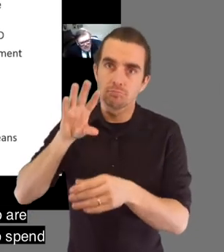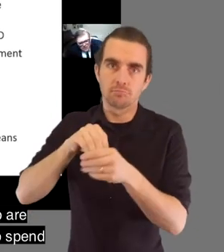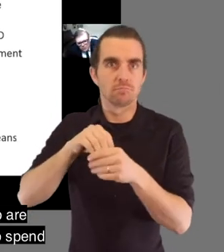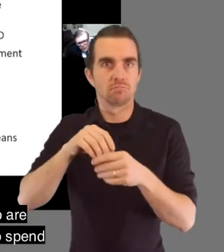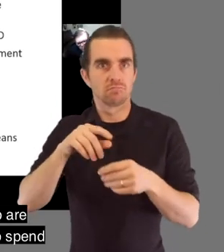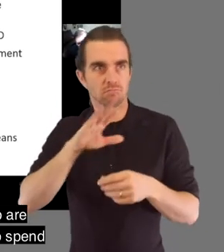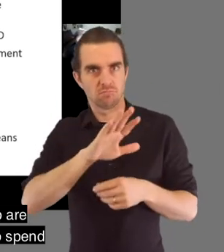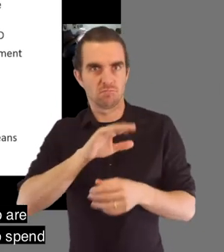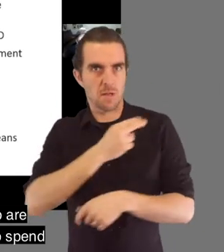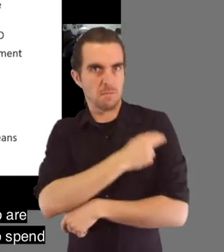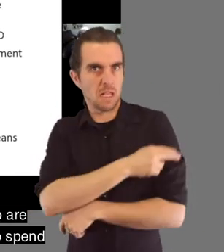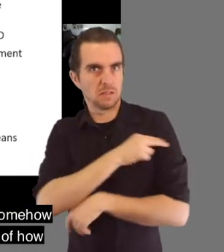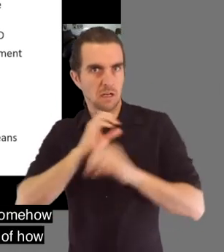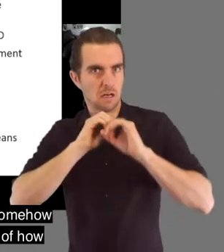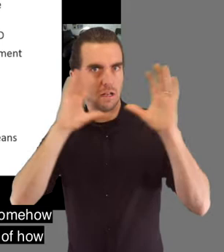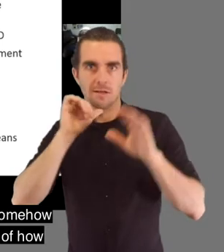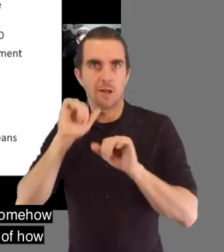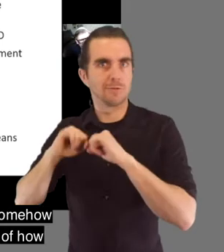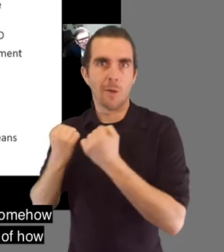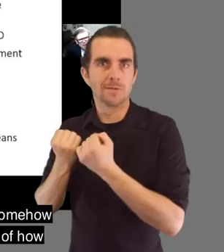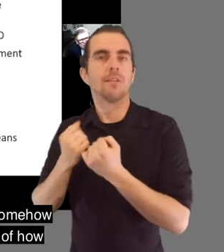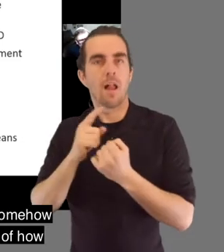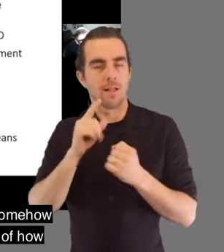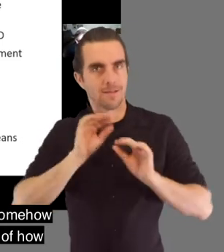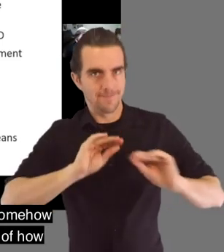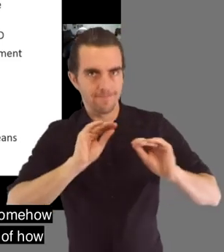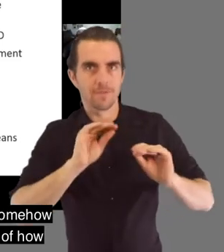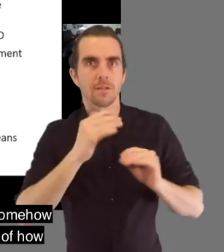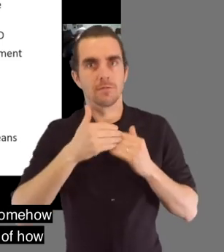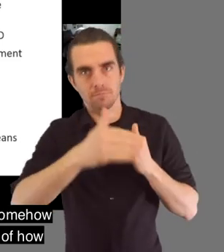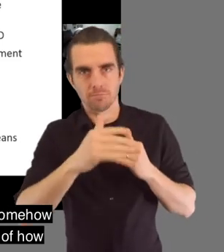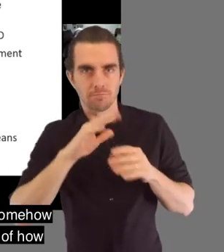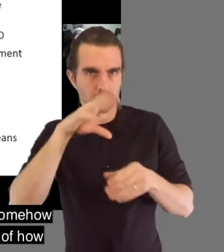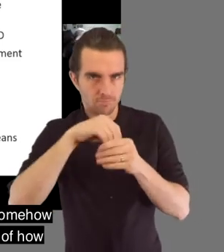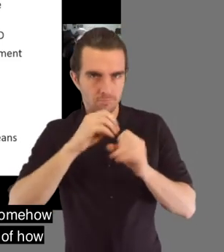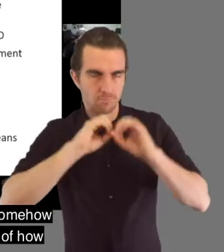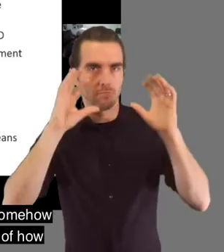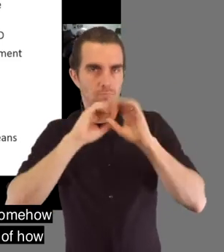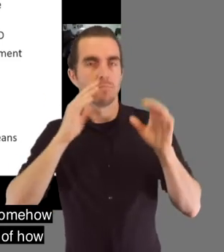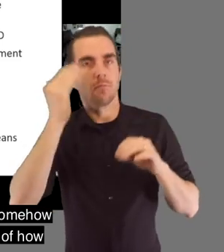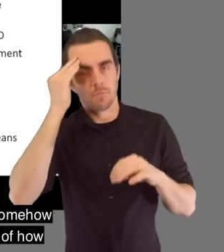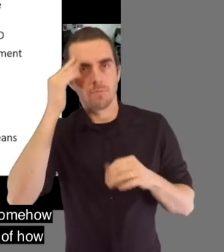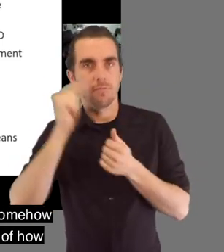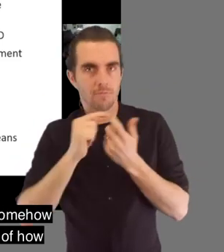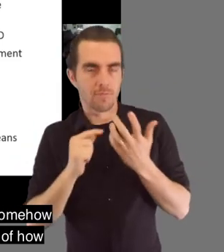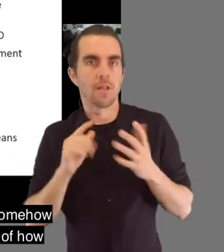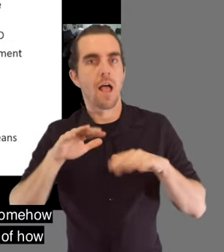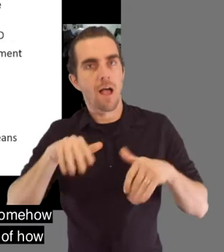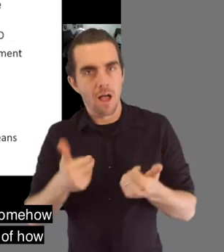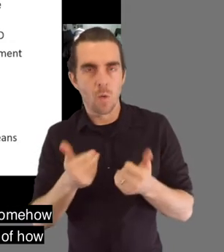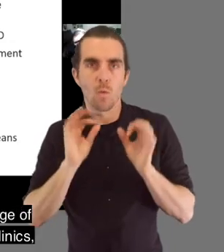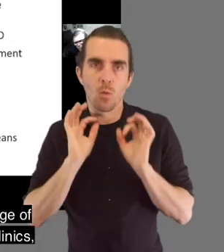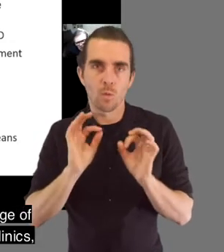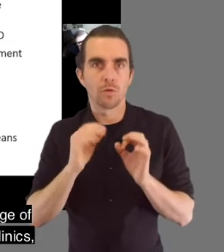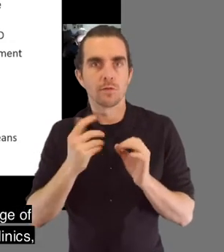the medical model, who spend 3 years dissecting bodies and somehow think that that gives them a knowledge of